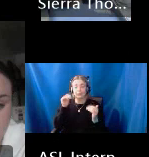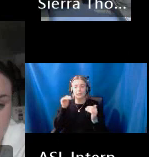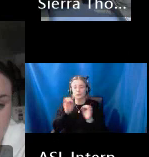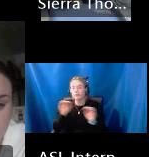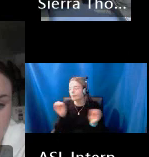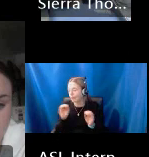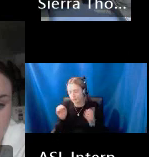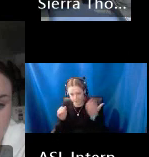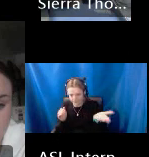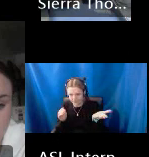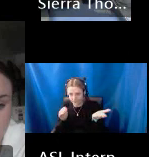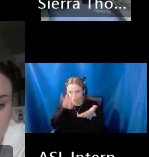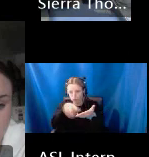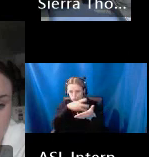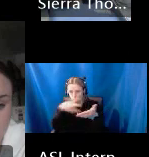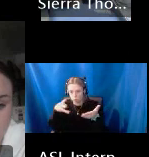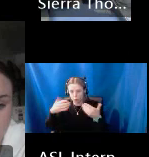do.